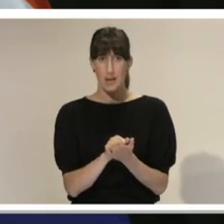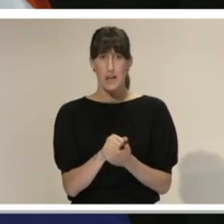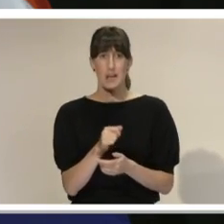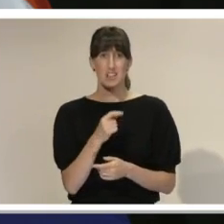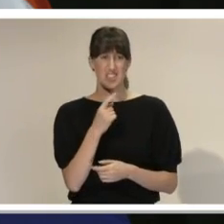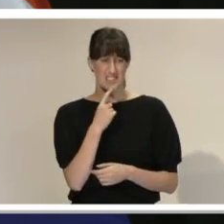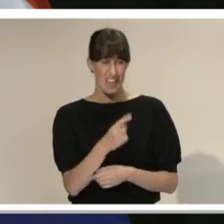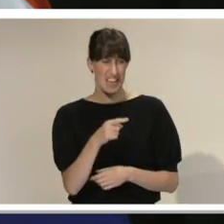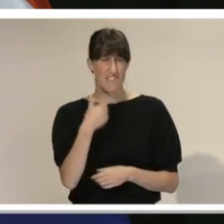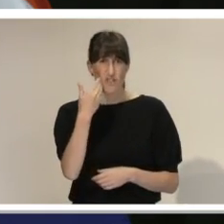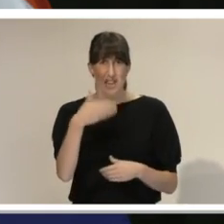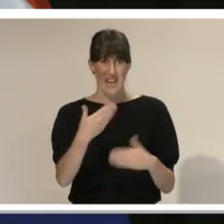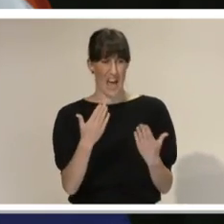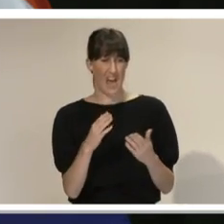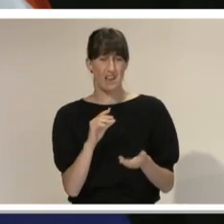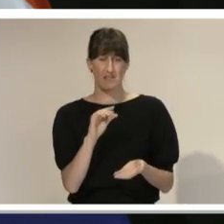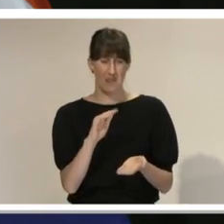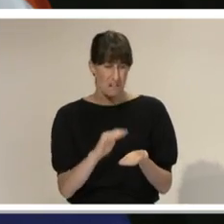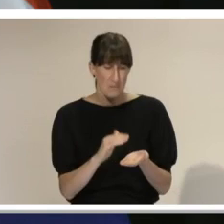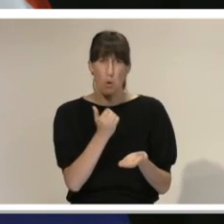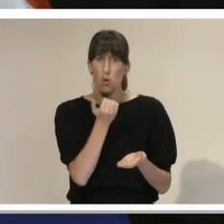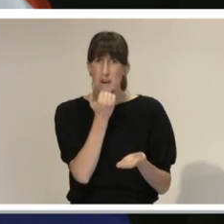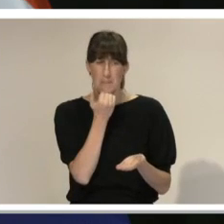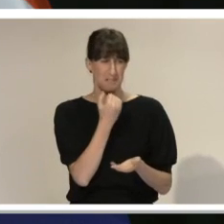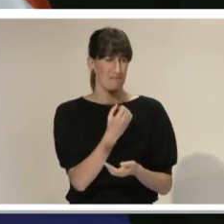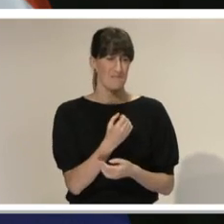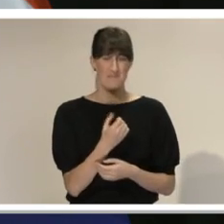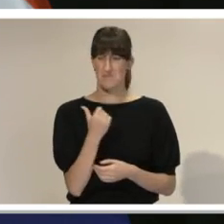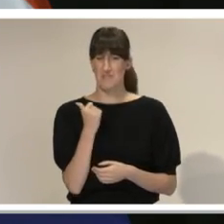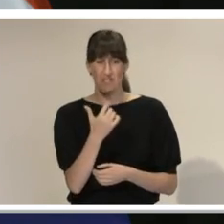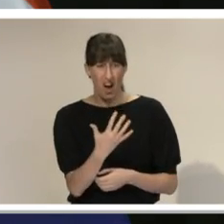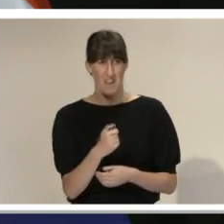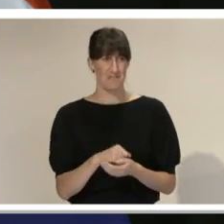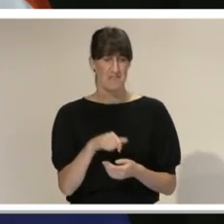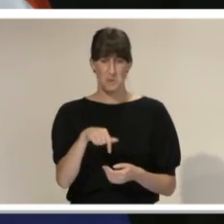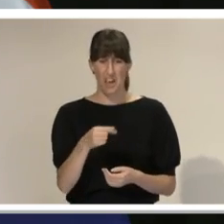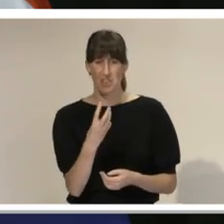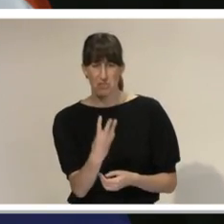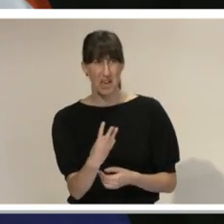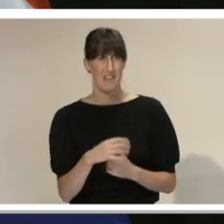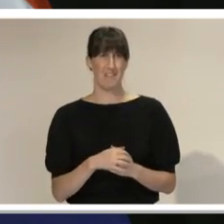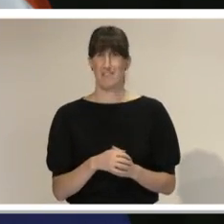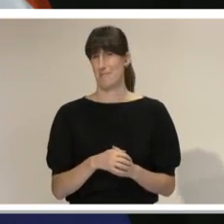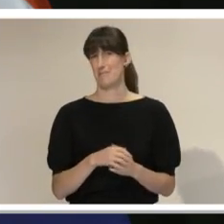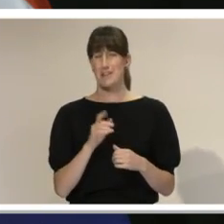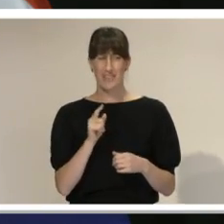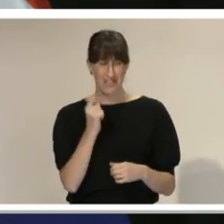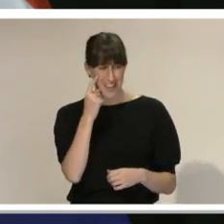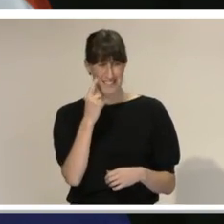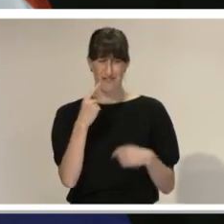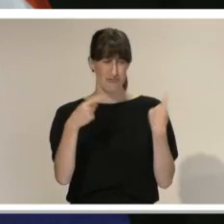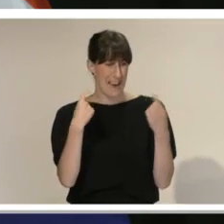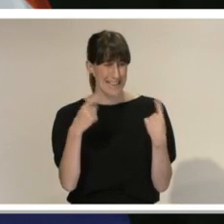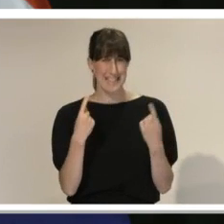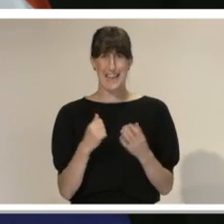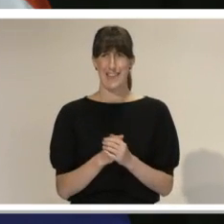day. Today it's 3, we've had 5, 8. She was saying, look, she feels that we've beaten this thing, and she thinks it's madness that malls like hers have